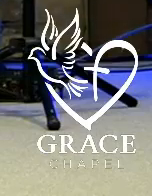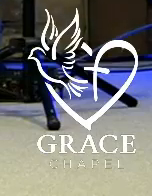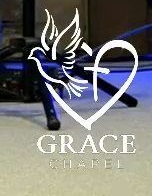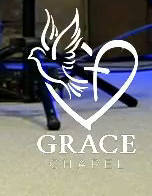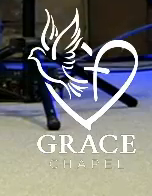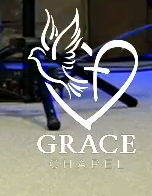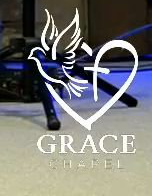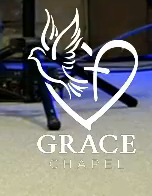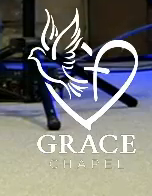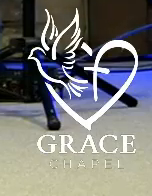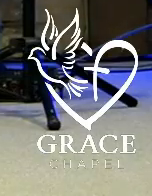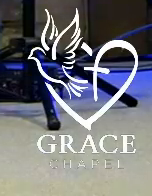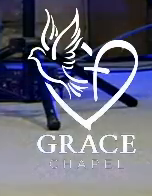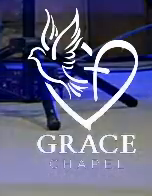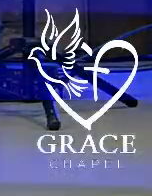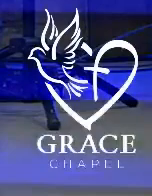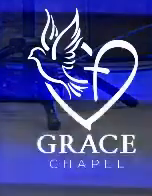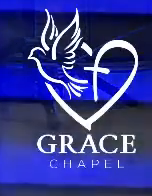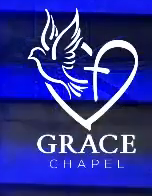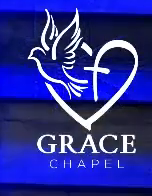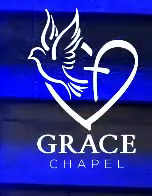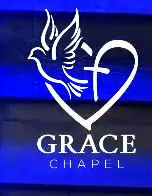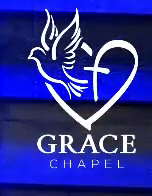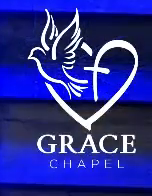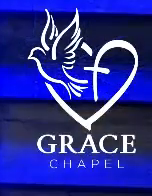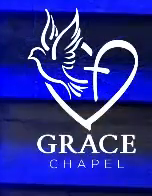tithe and offerings.